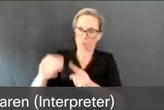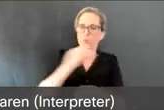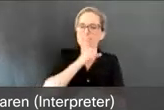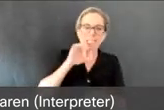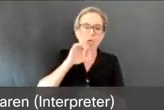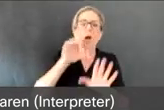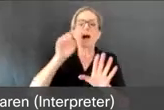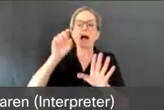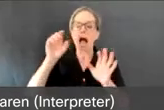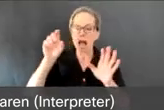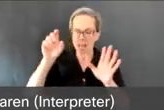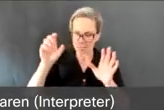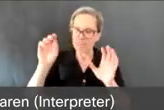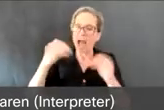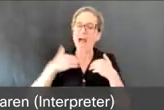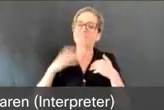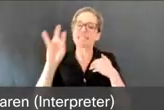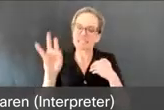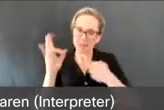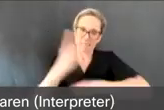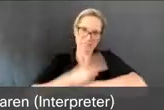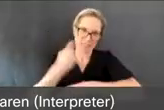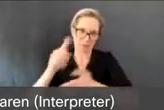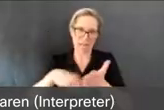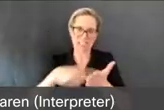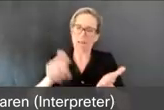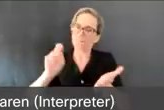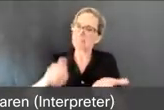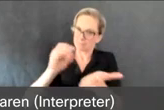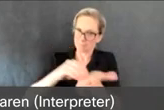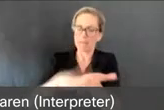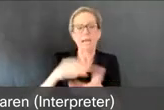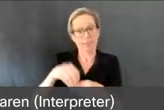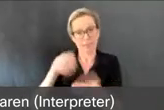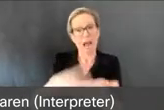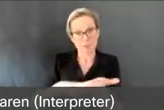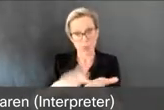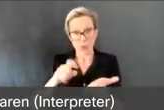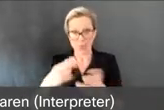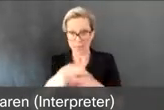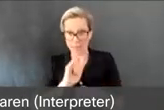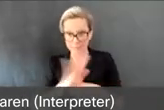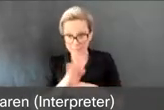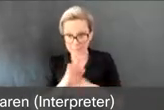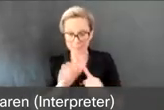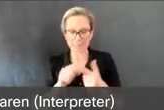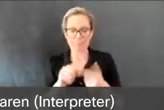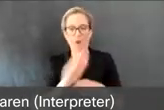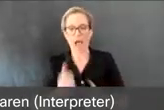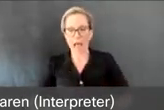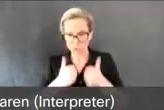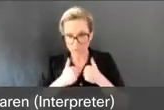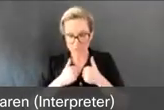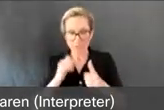fully spelled out for you in the contract. The contract should have the name of the business, their address, their telephone